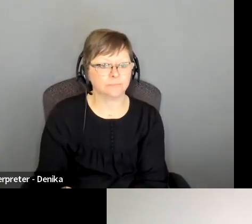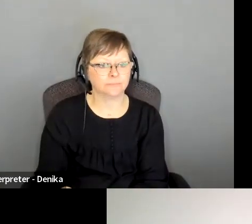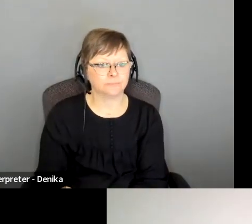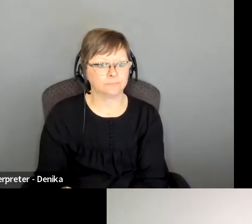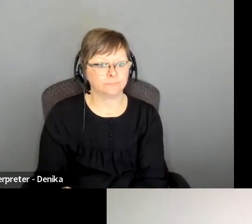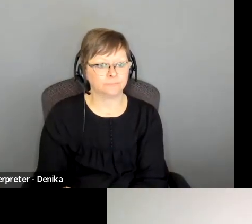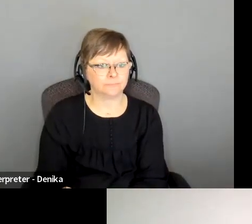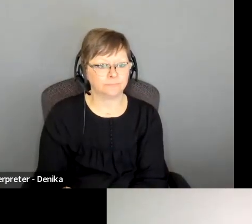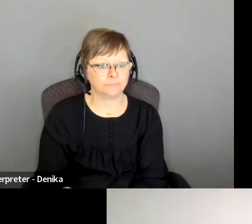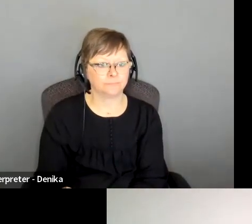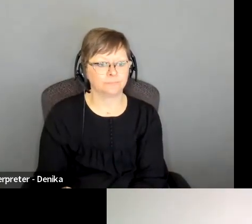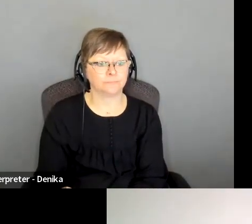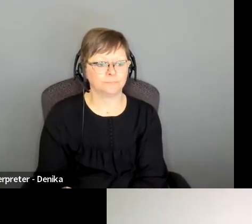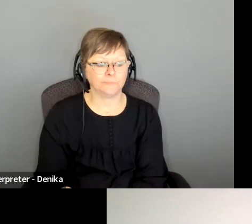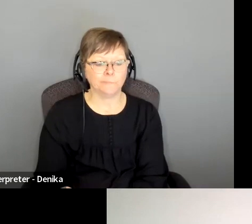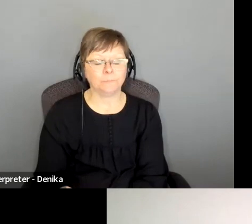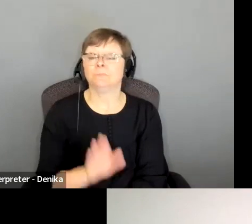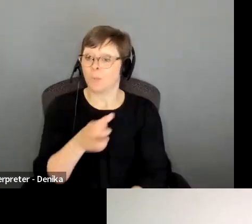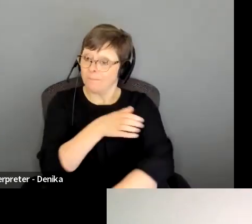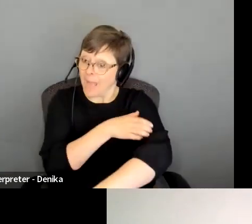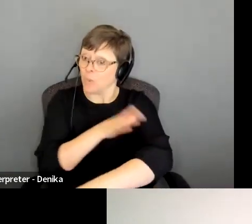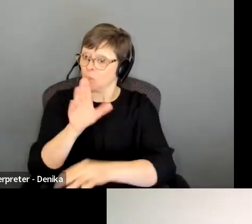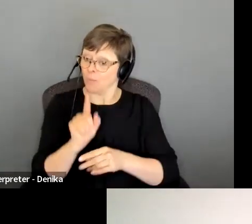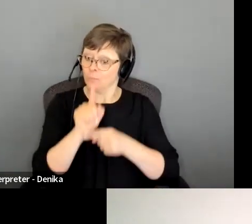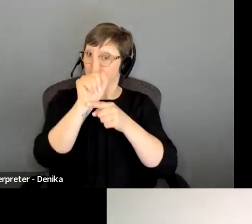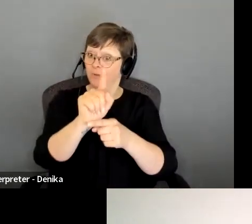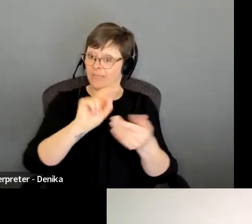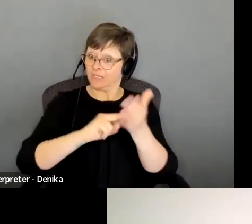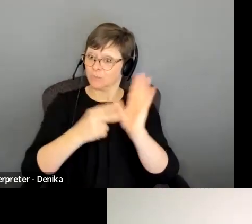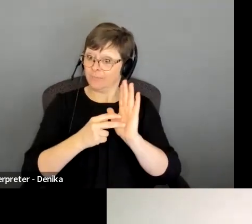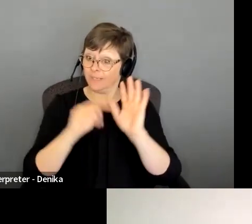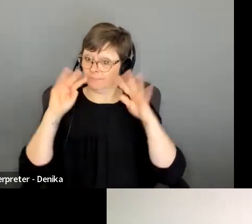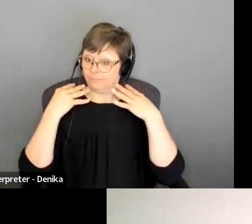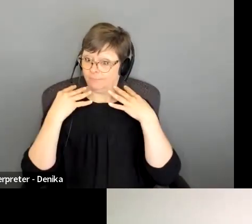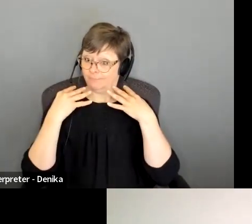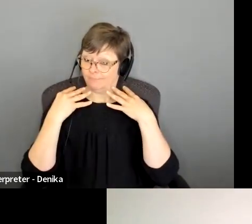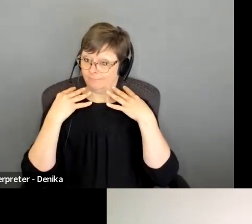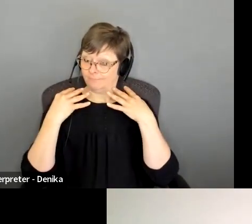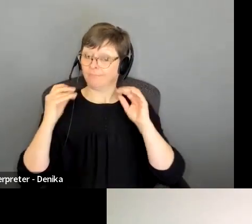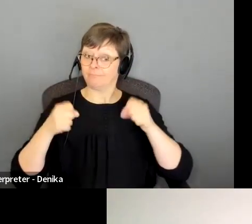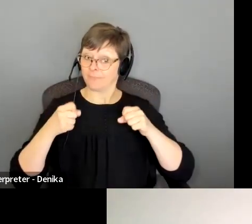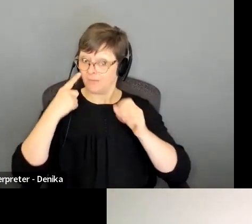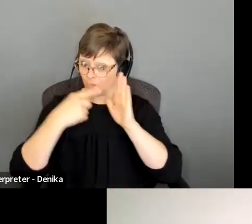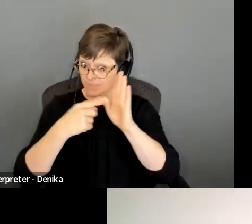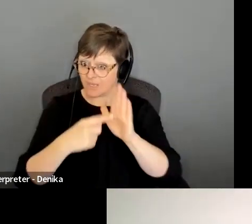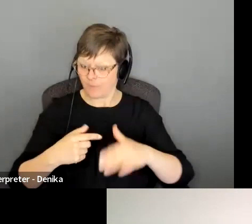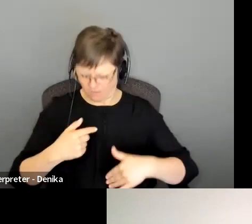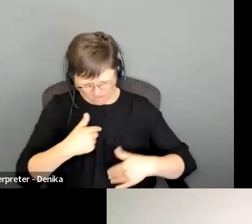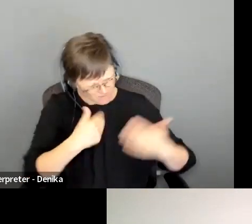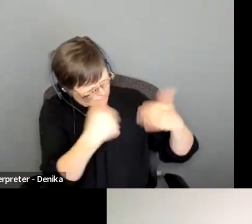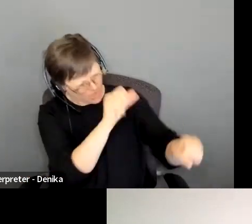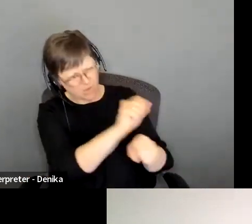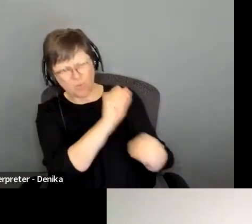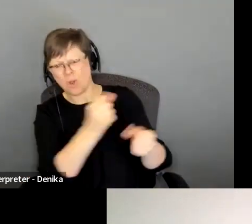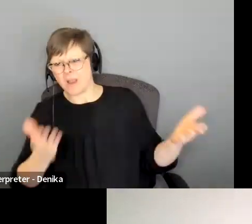harm. You can use your power and privilege to make it about you. For example, something like, I'm trying to work here and